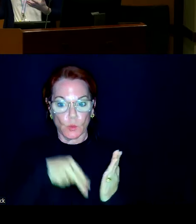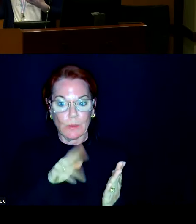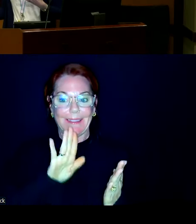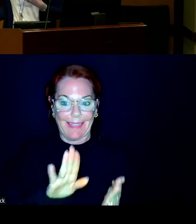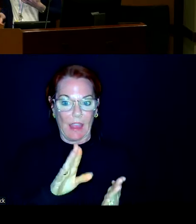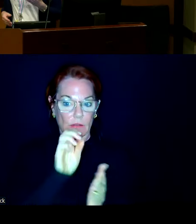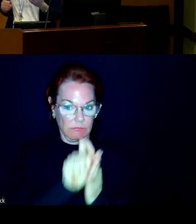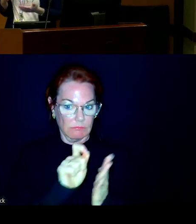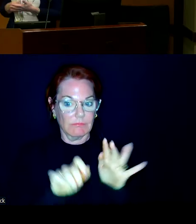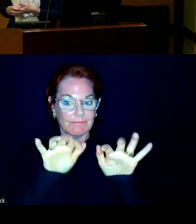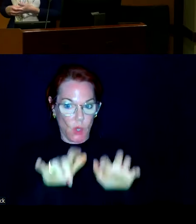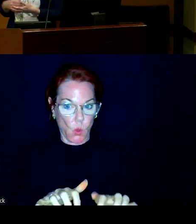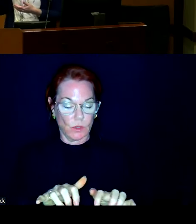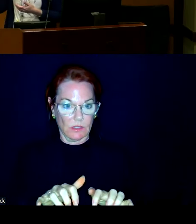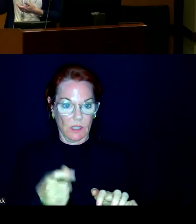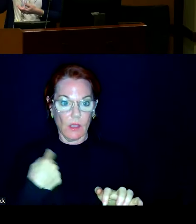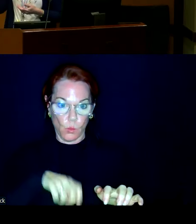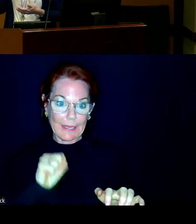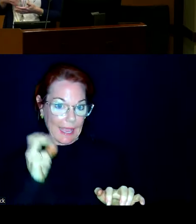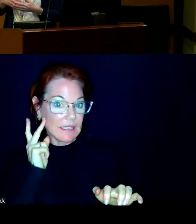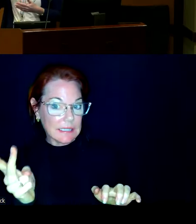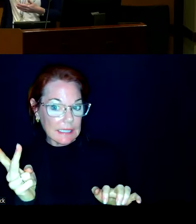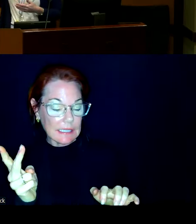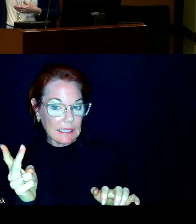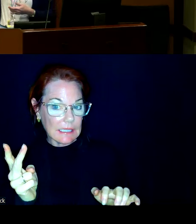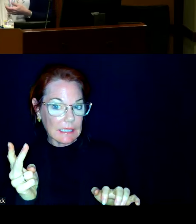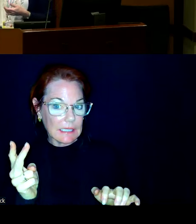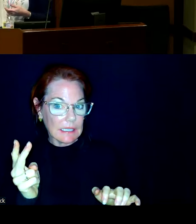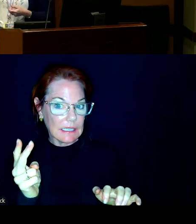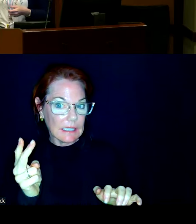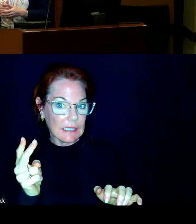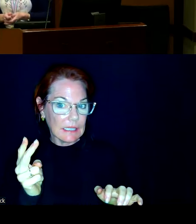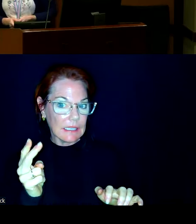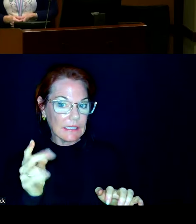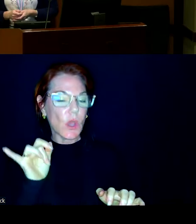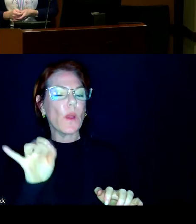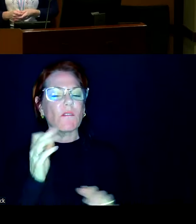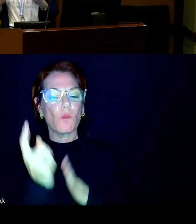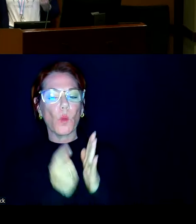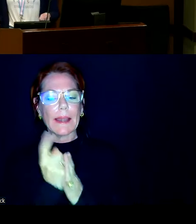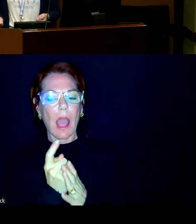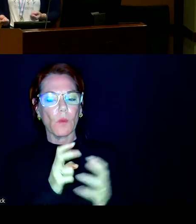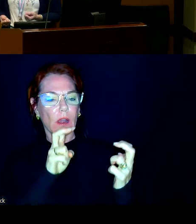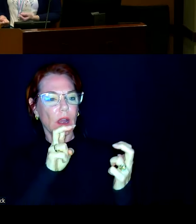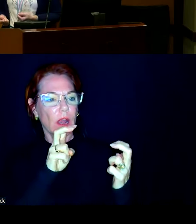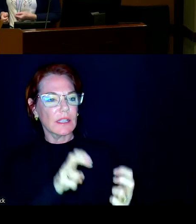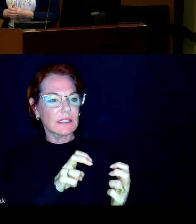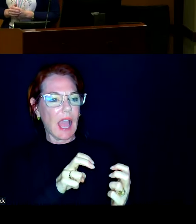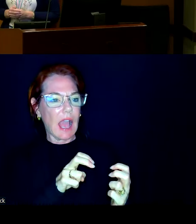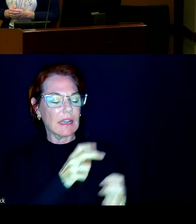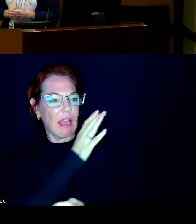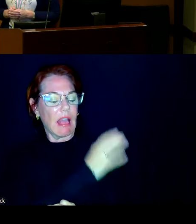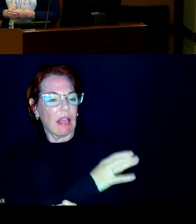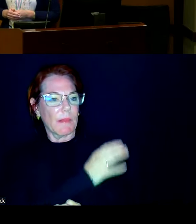We can see. And again, how does that feel? I just met with you for an hour and I spilled my guts out and you didn't get my pronouns